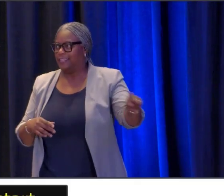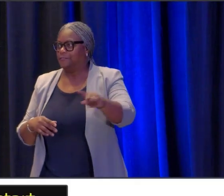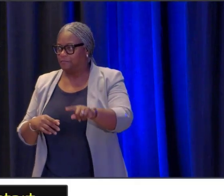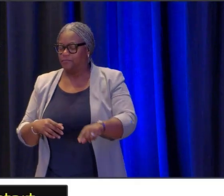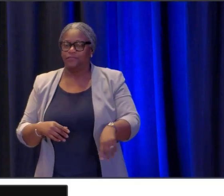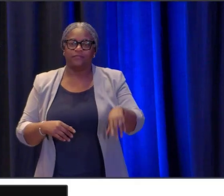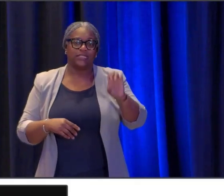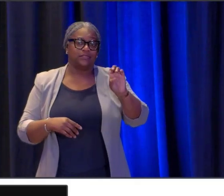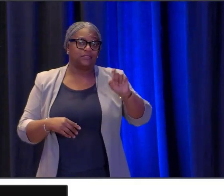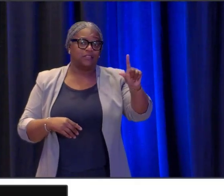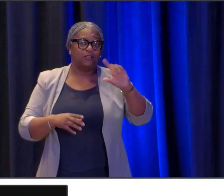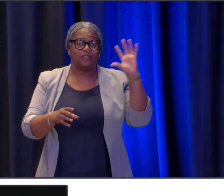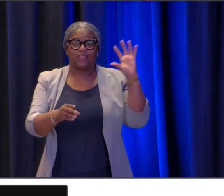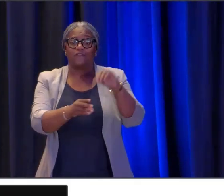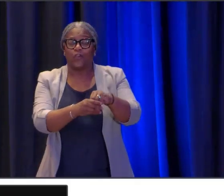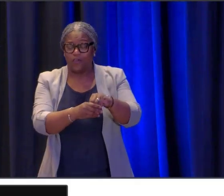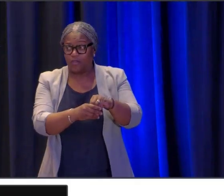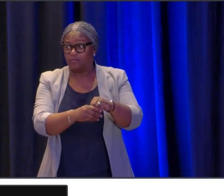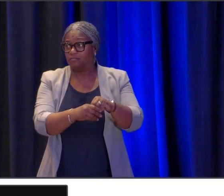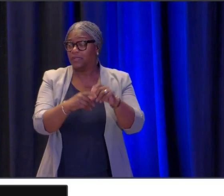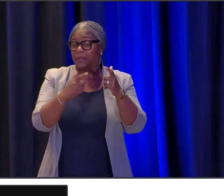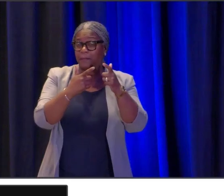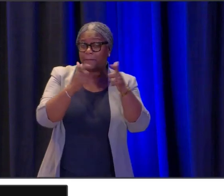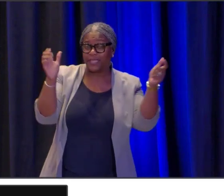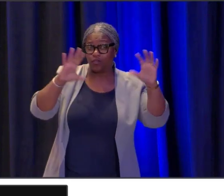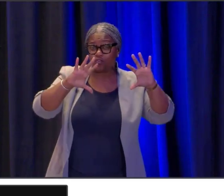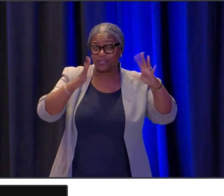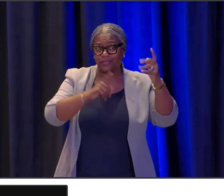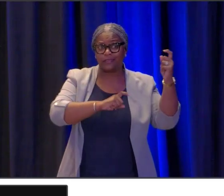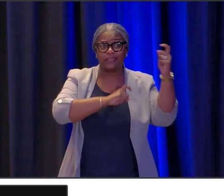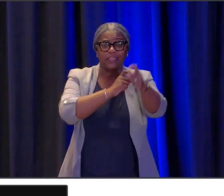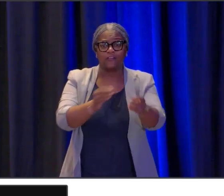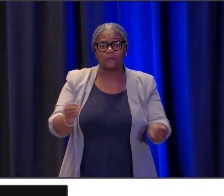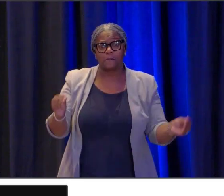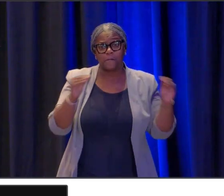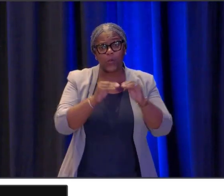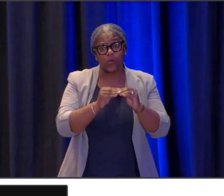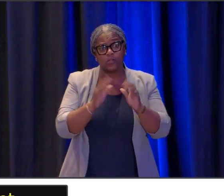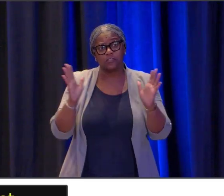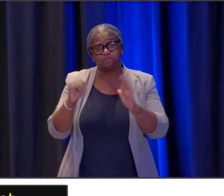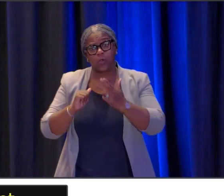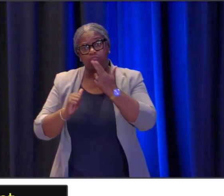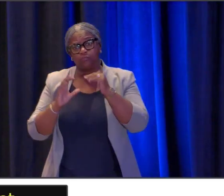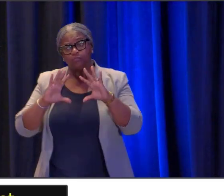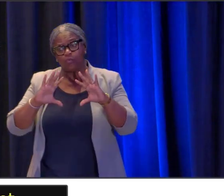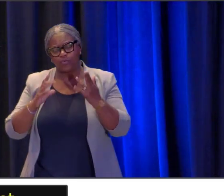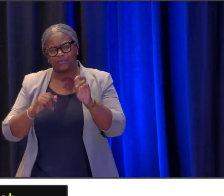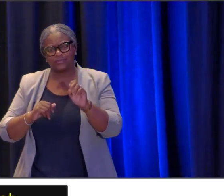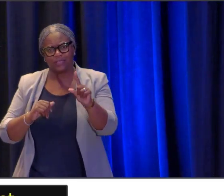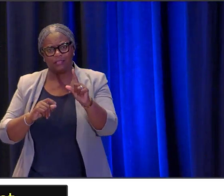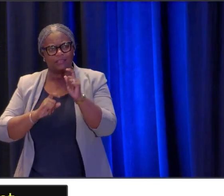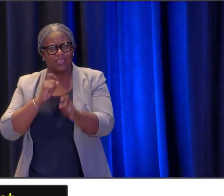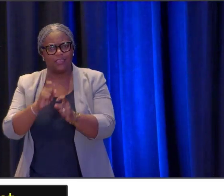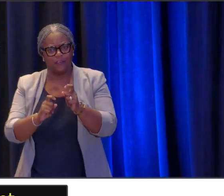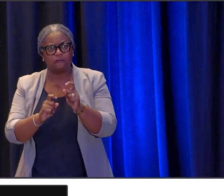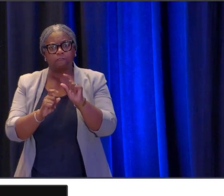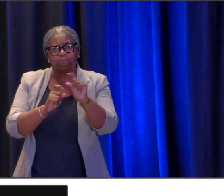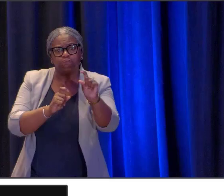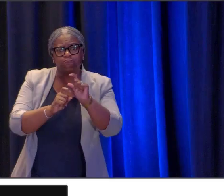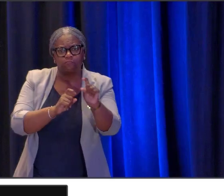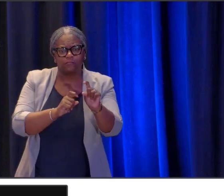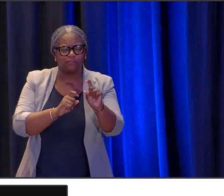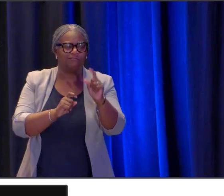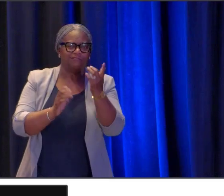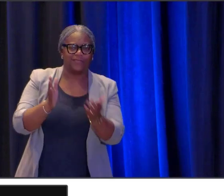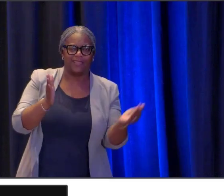Living. The bigger ones who can give more, the smaller ones who can give a little, but everybody needs to give because